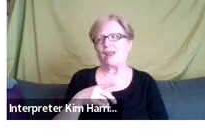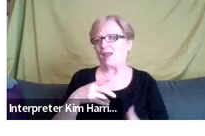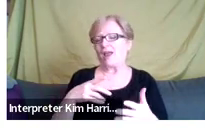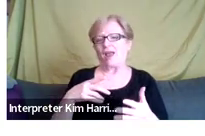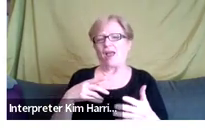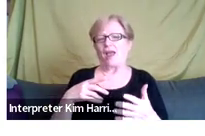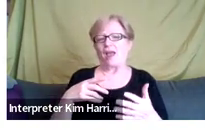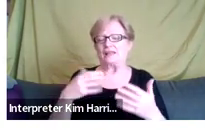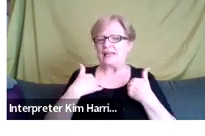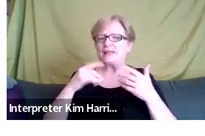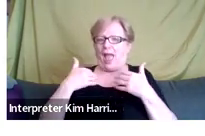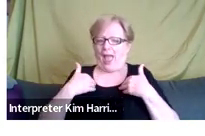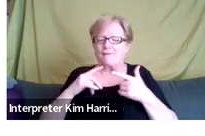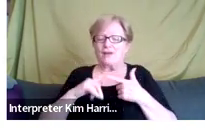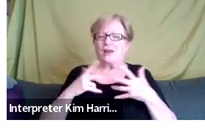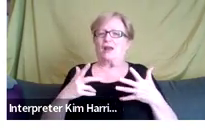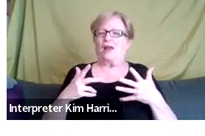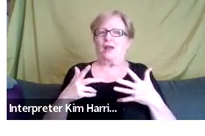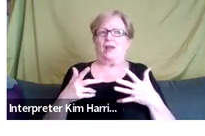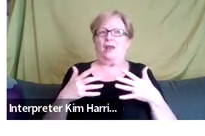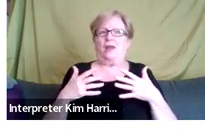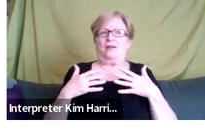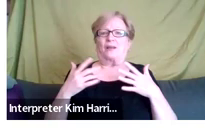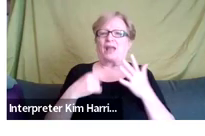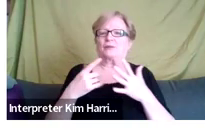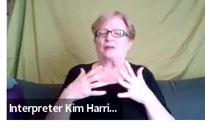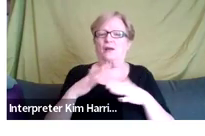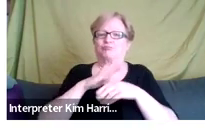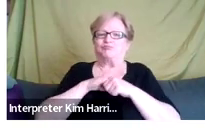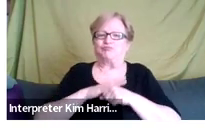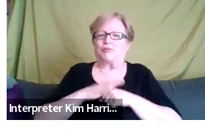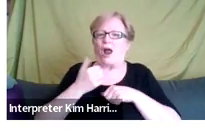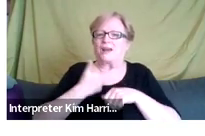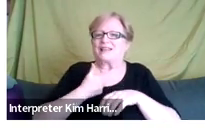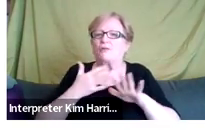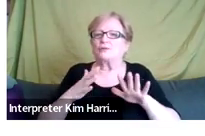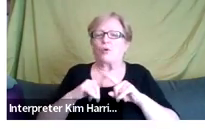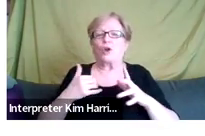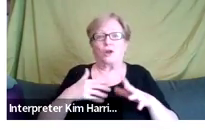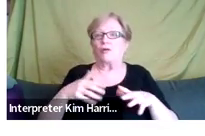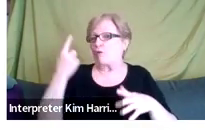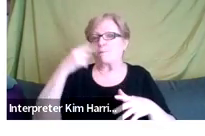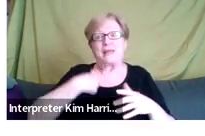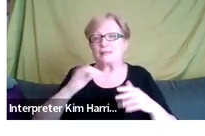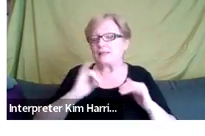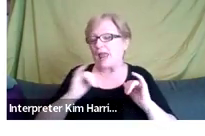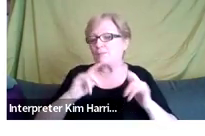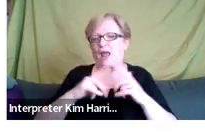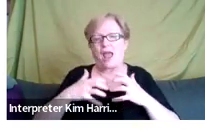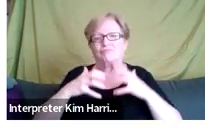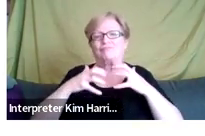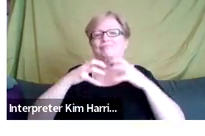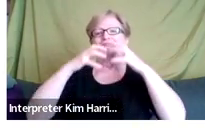imposter, syndrome. And it took me personally to get to a place where it's like,